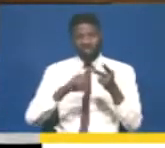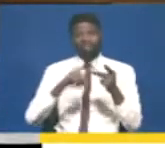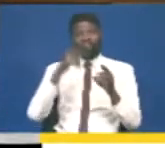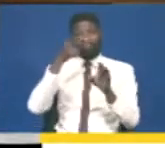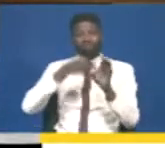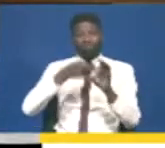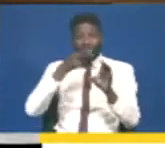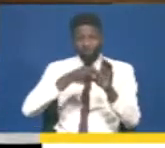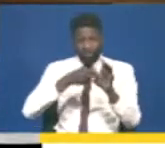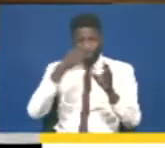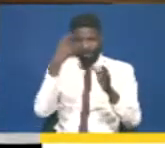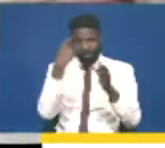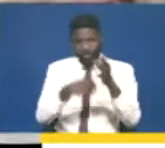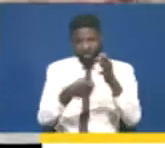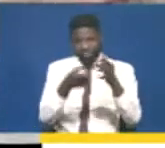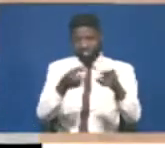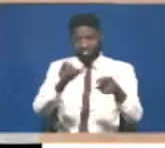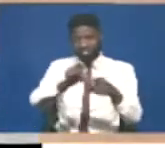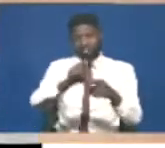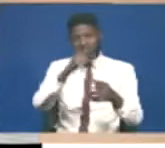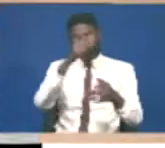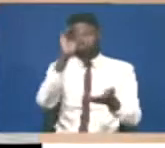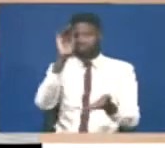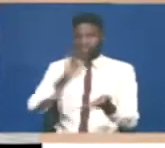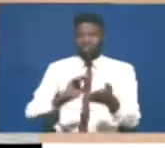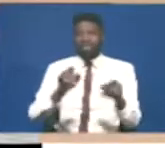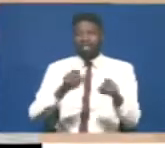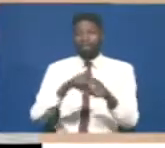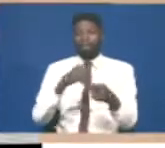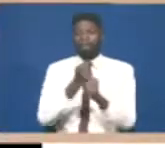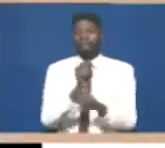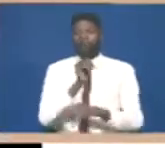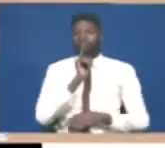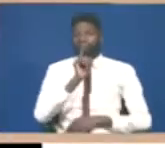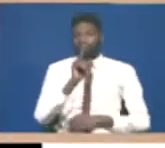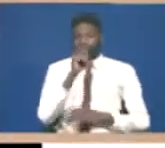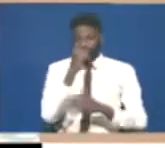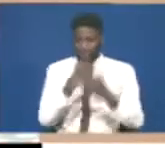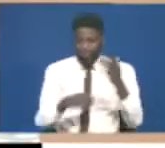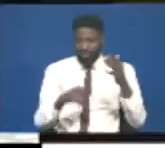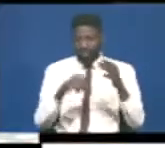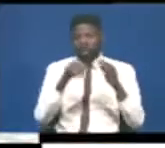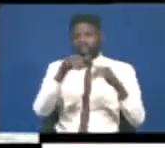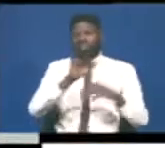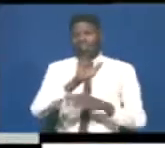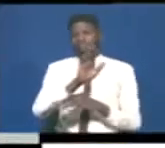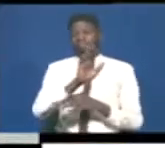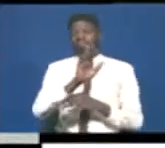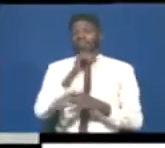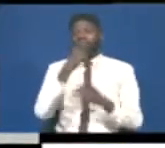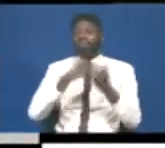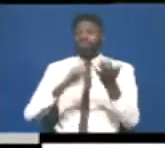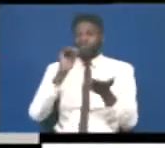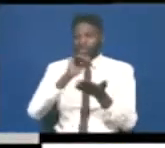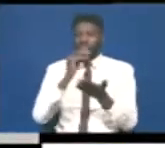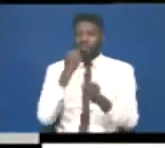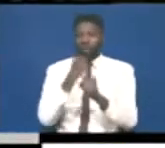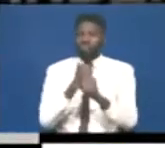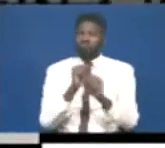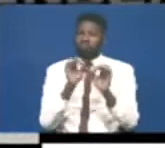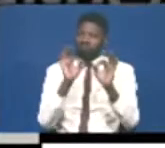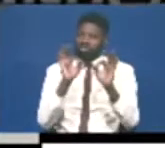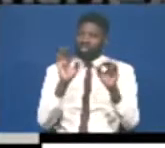make agricultural subsidies more efficient. Finally, the first shipment of grains from Ukraine to Africa since